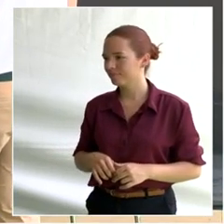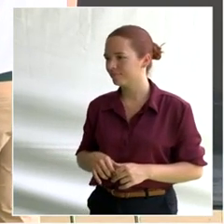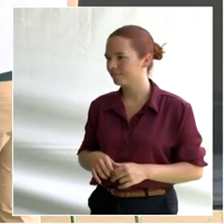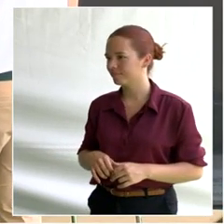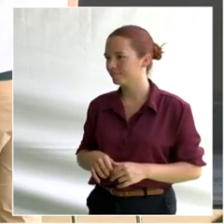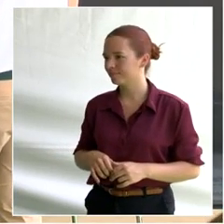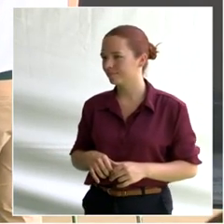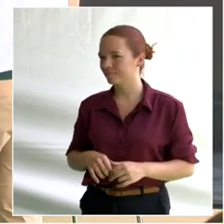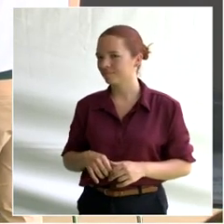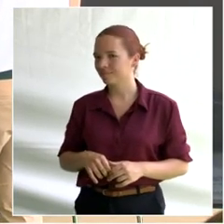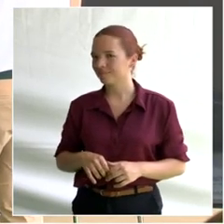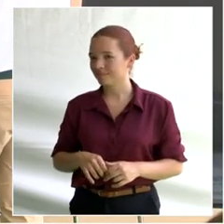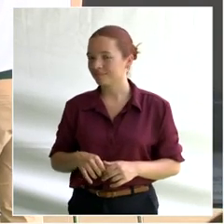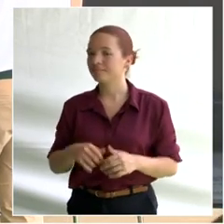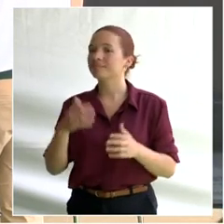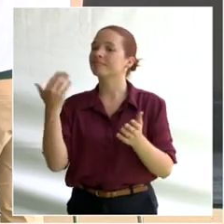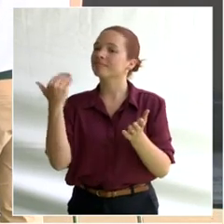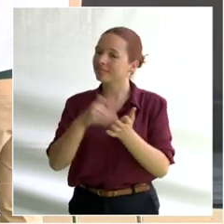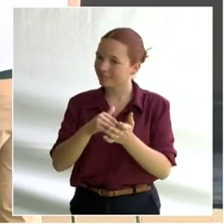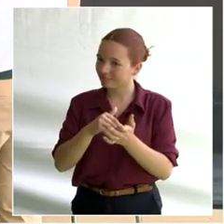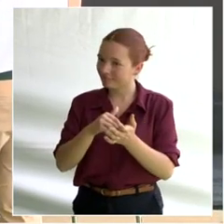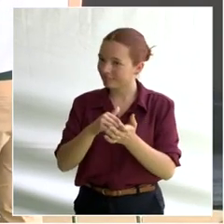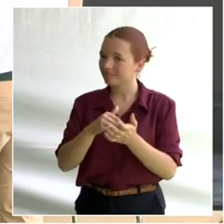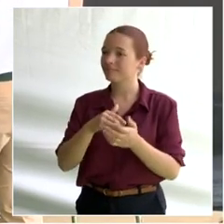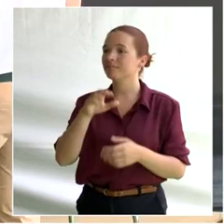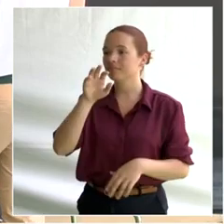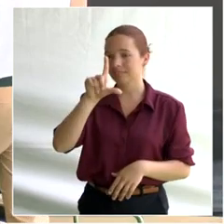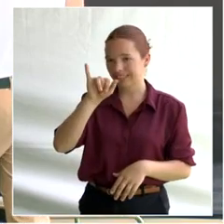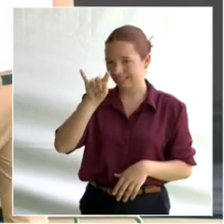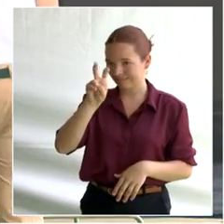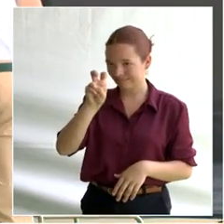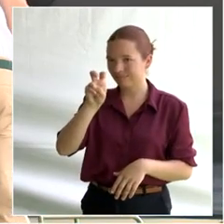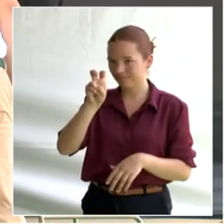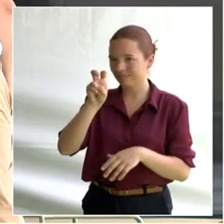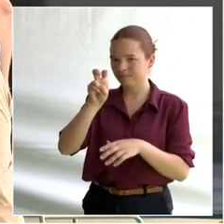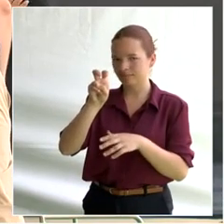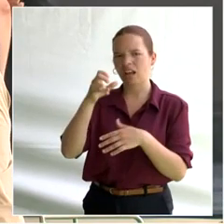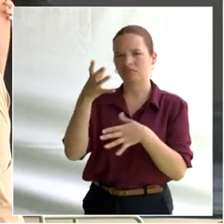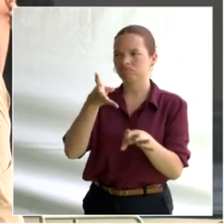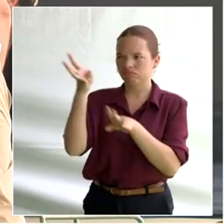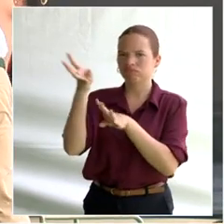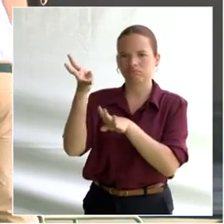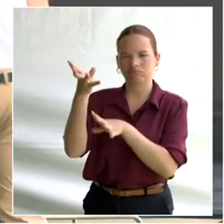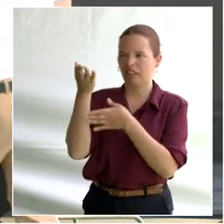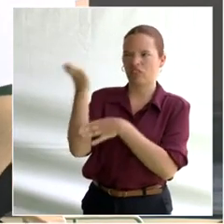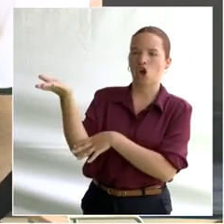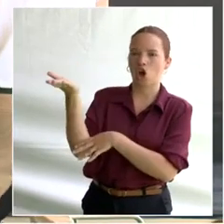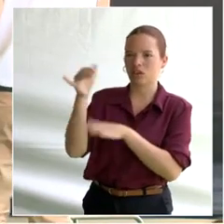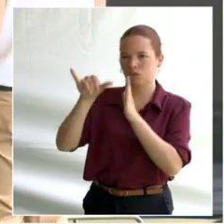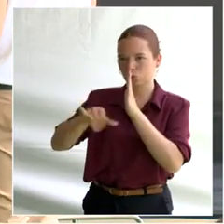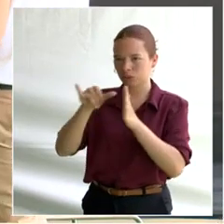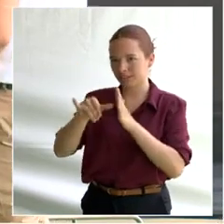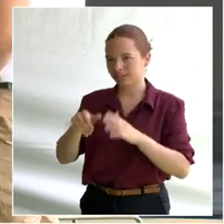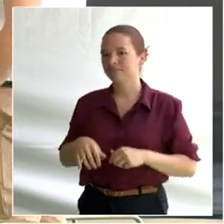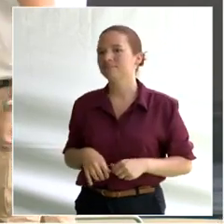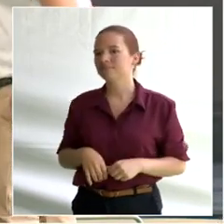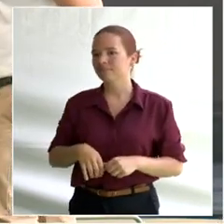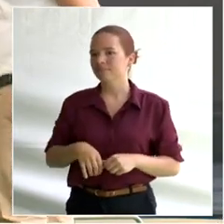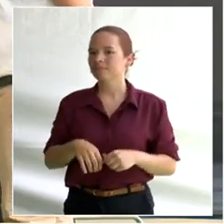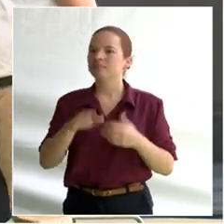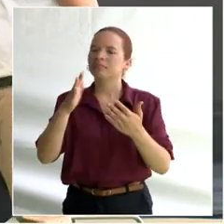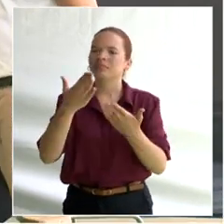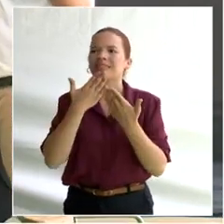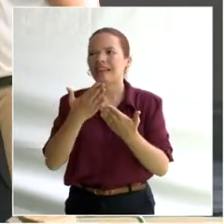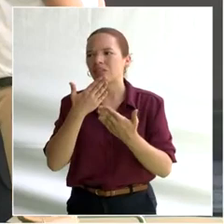Once again, we are streaming live on YouTube. Thanks, everybody, for being so flexible. 1 second. I have